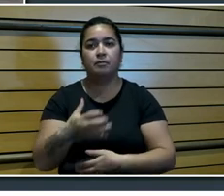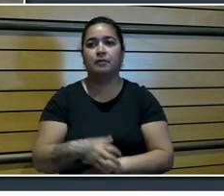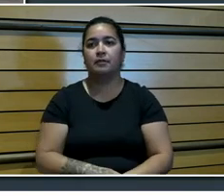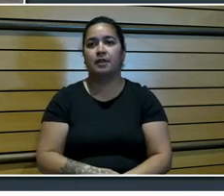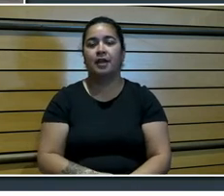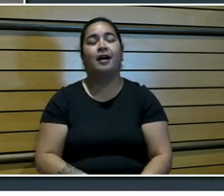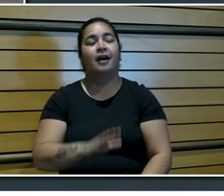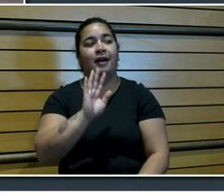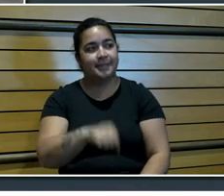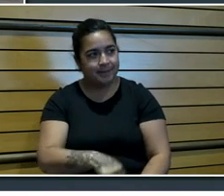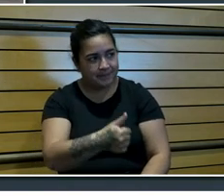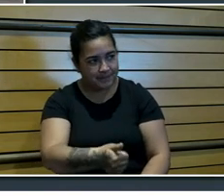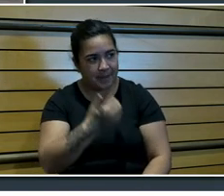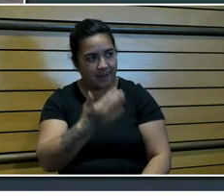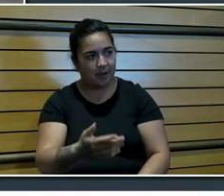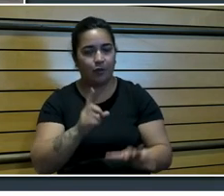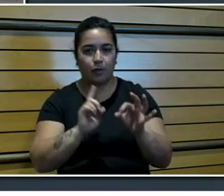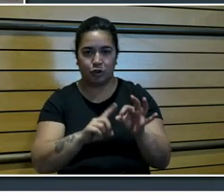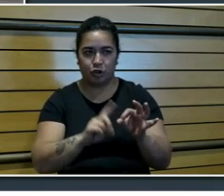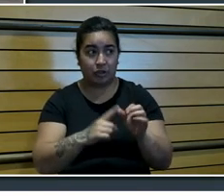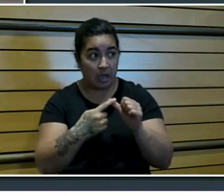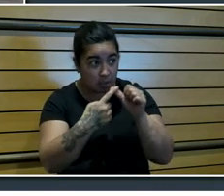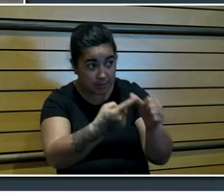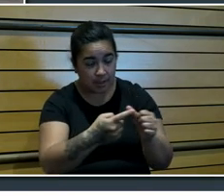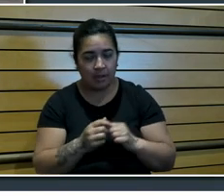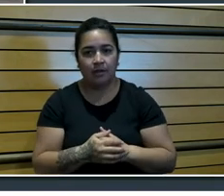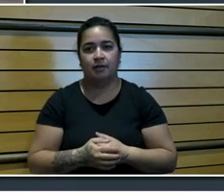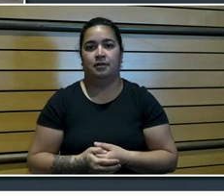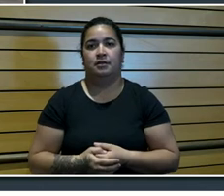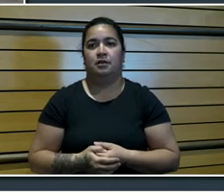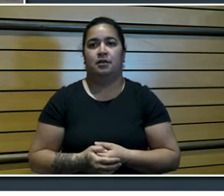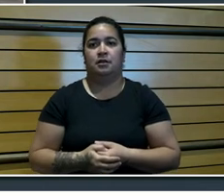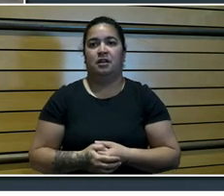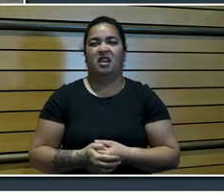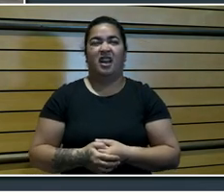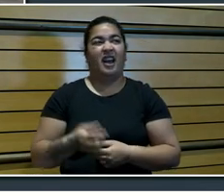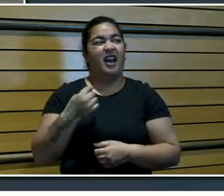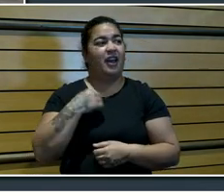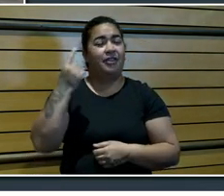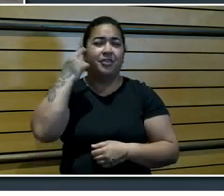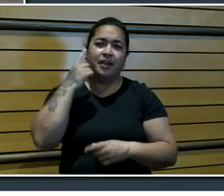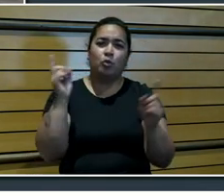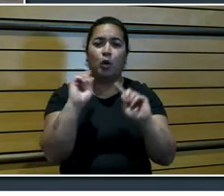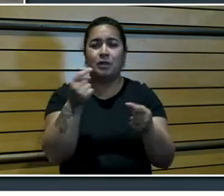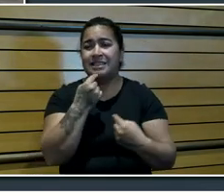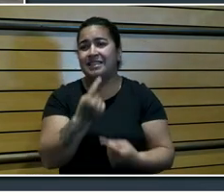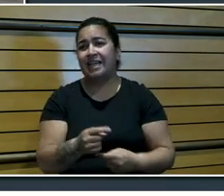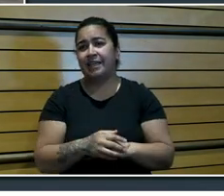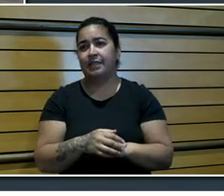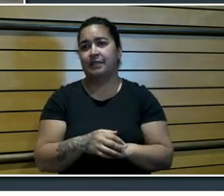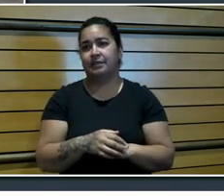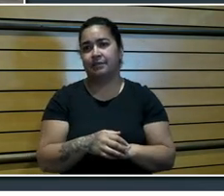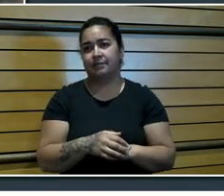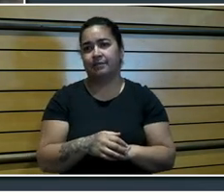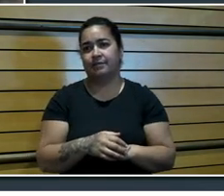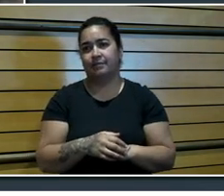Thank you very much for the question. To answer that, I suppose what we are saying is that similarly to how,